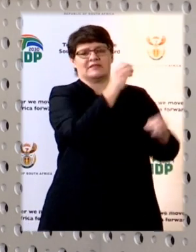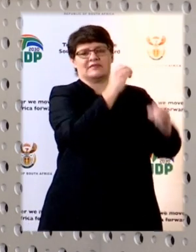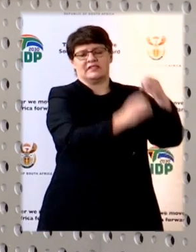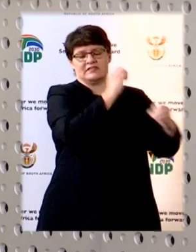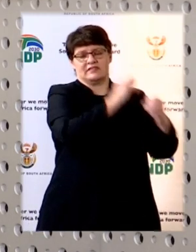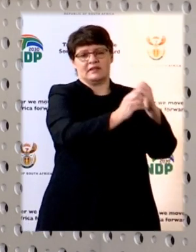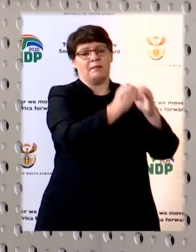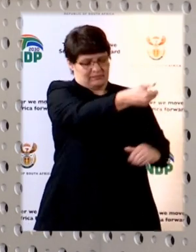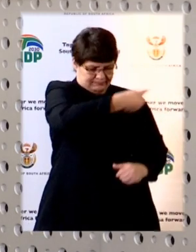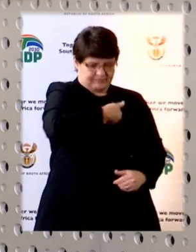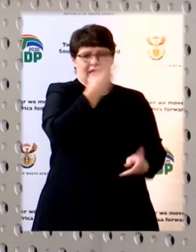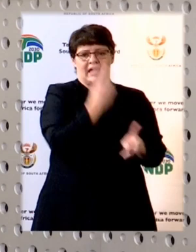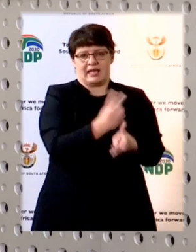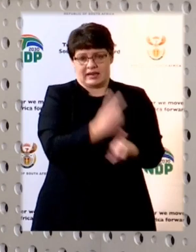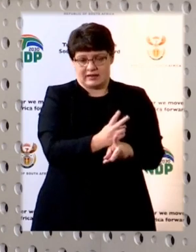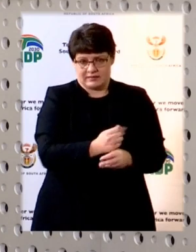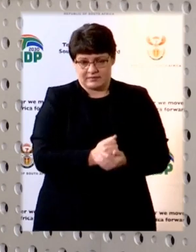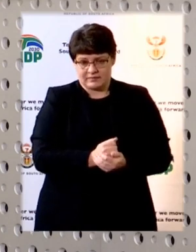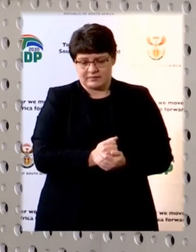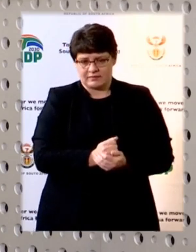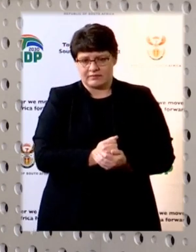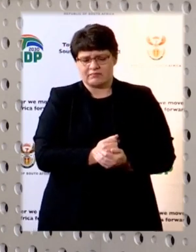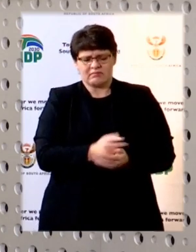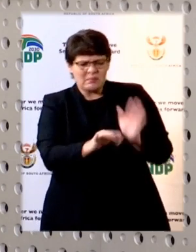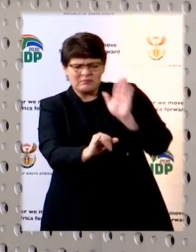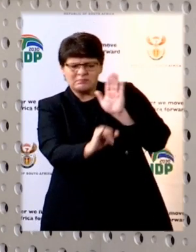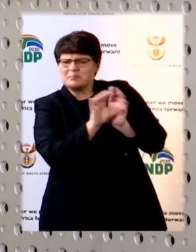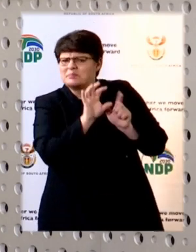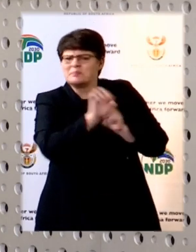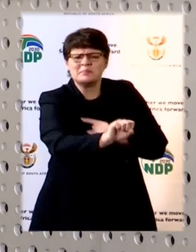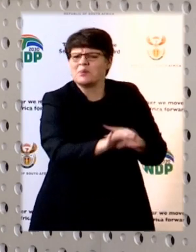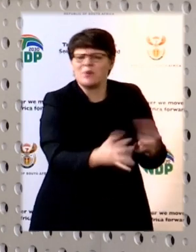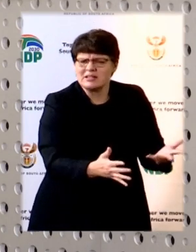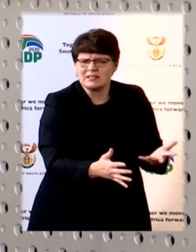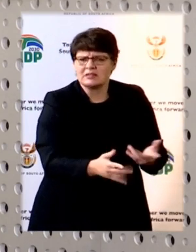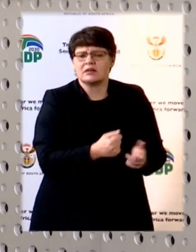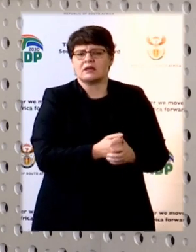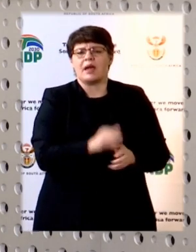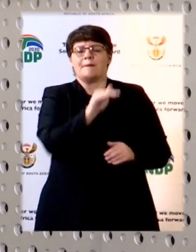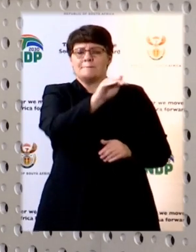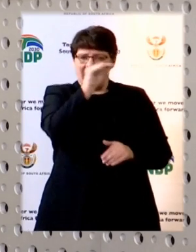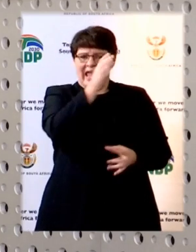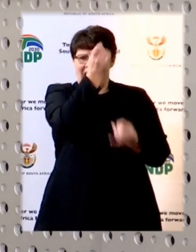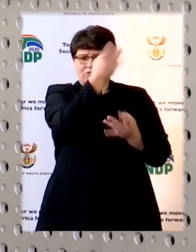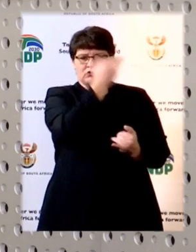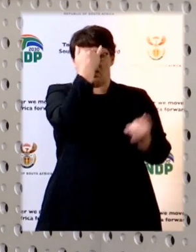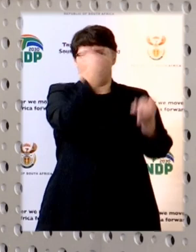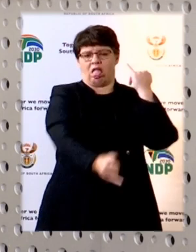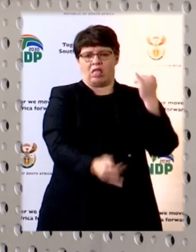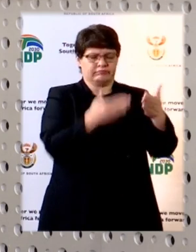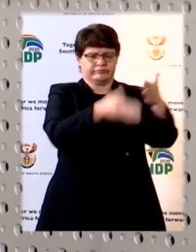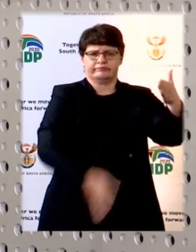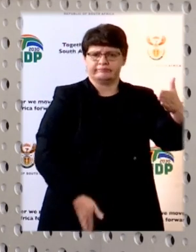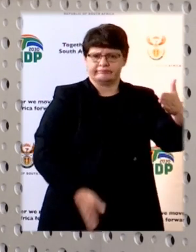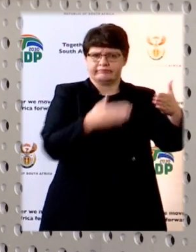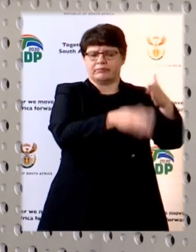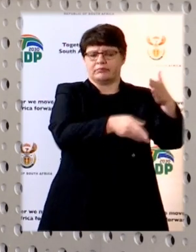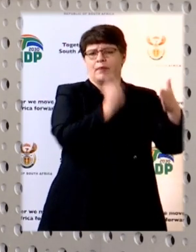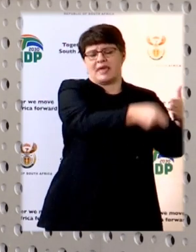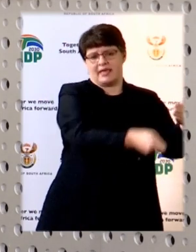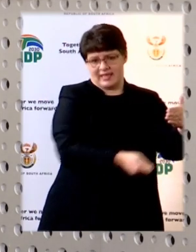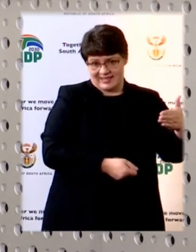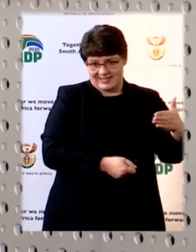and resubmit. Some of the errors identified relate to incorrect banking details, making it